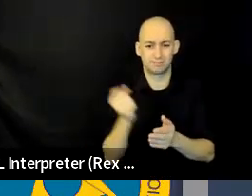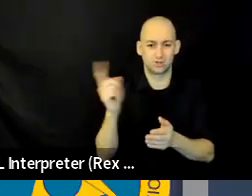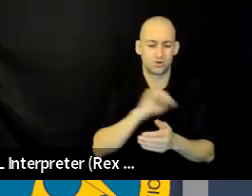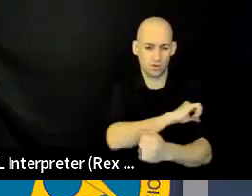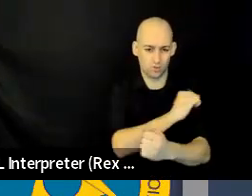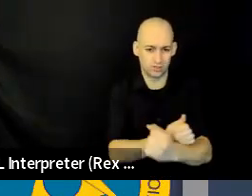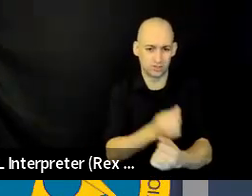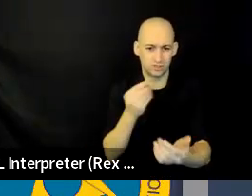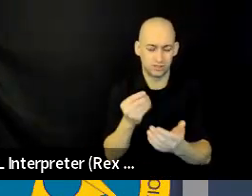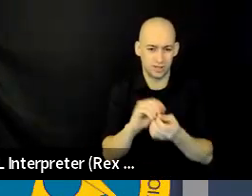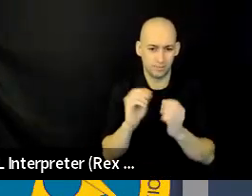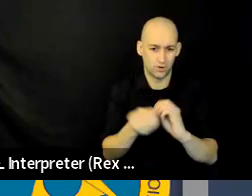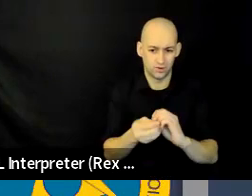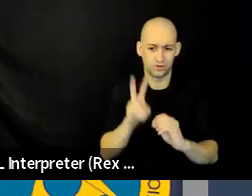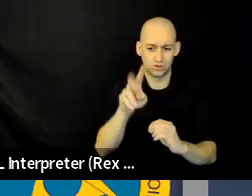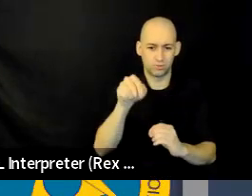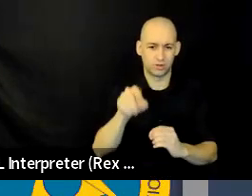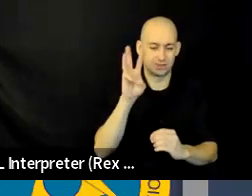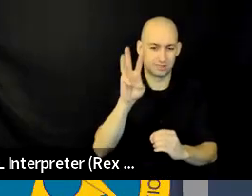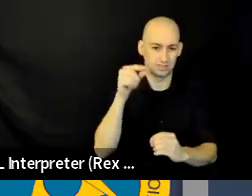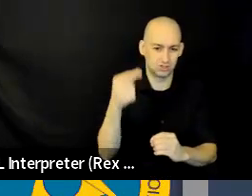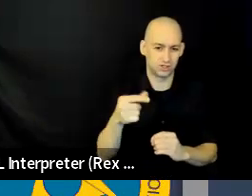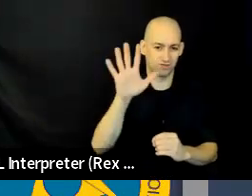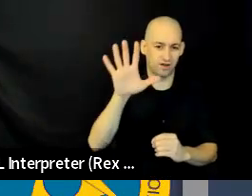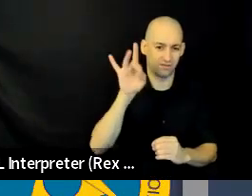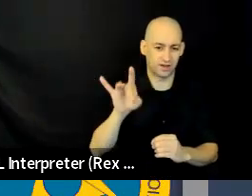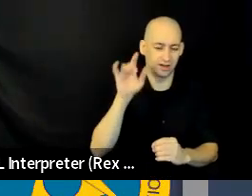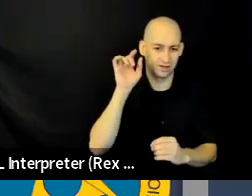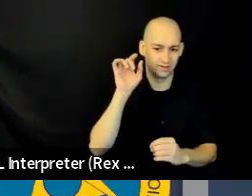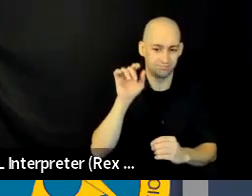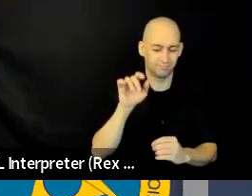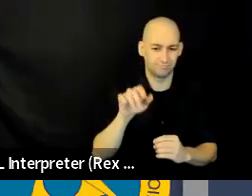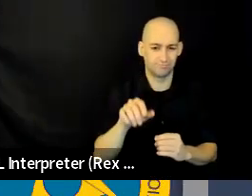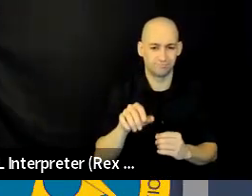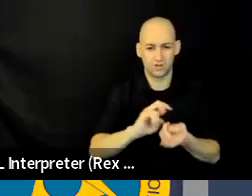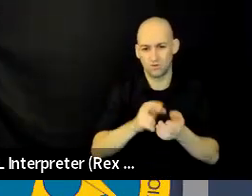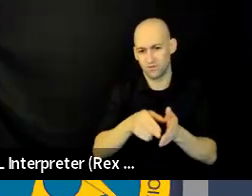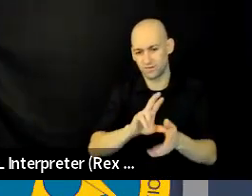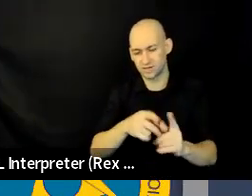project component 2.6G5A is being revised from